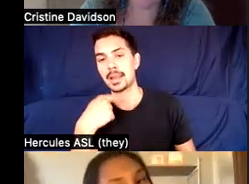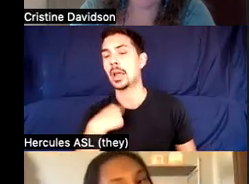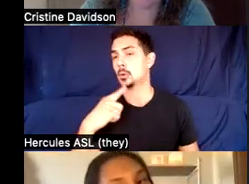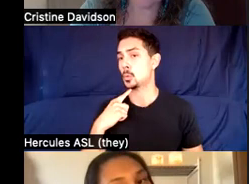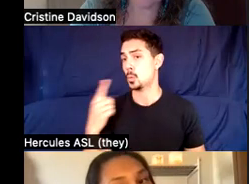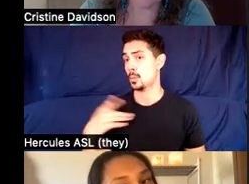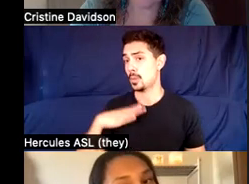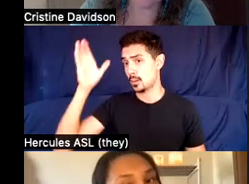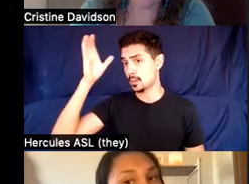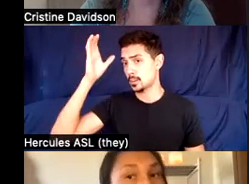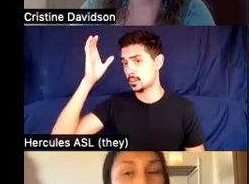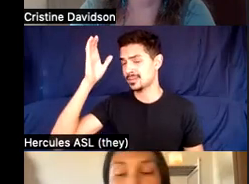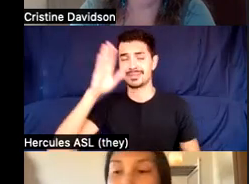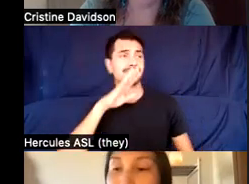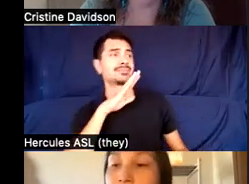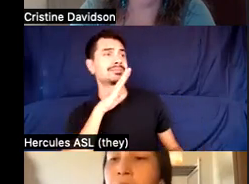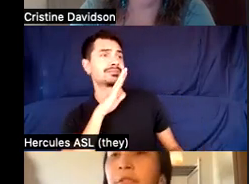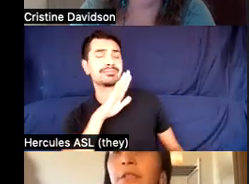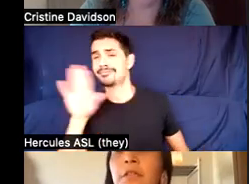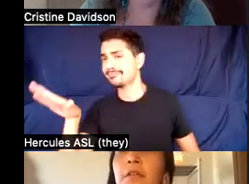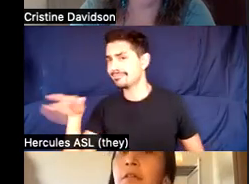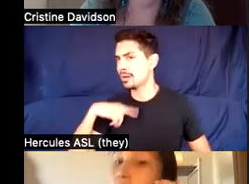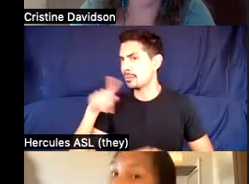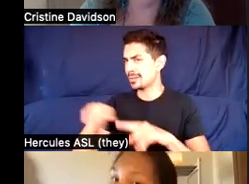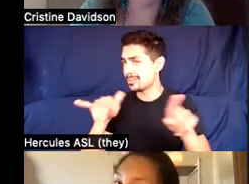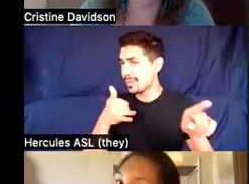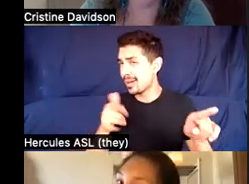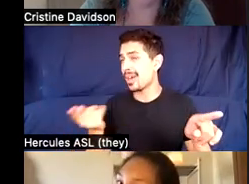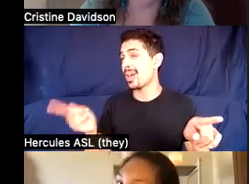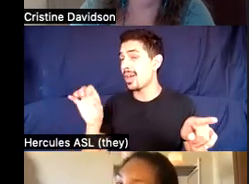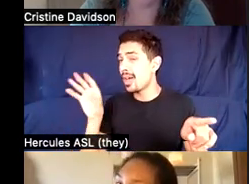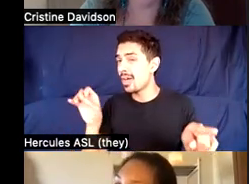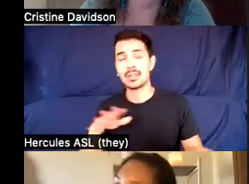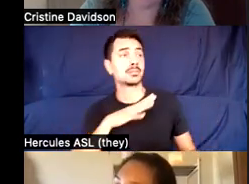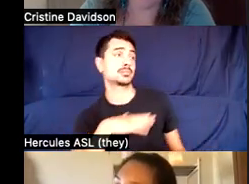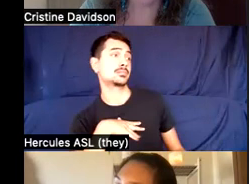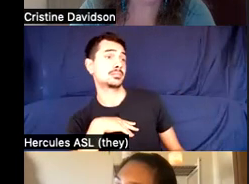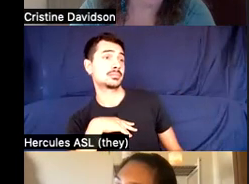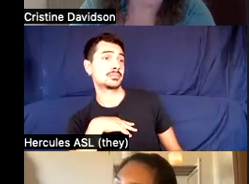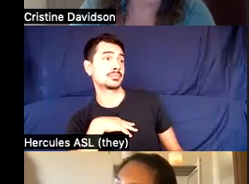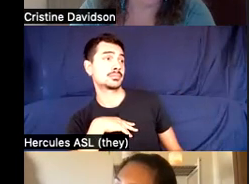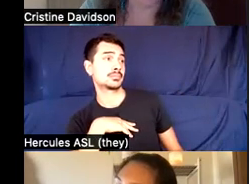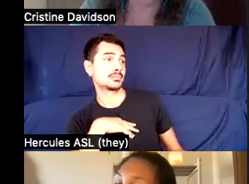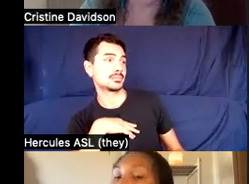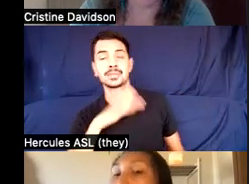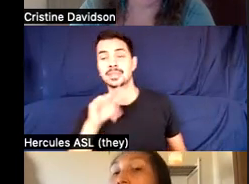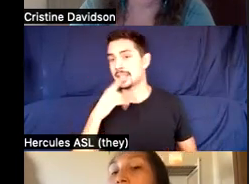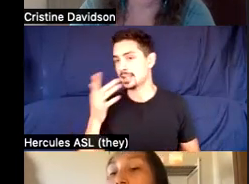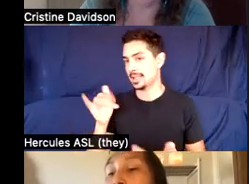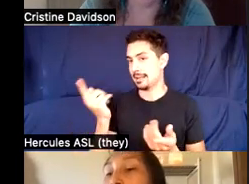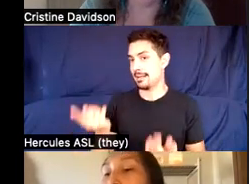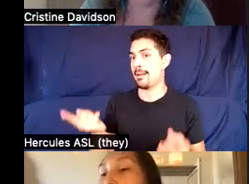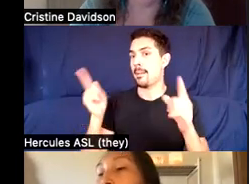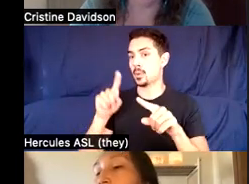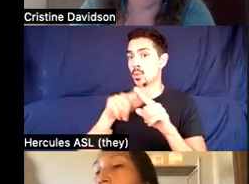said was, well, I told you not to go to that party. You could say, well, did that happen to the rest of the people at the party? No. So going to the